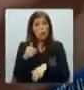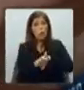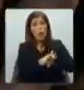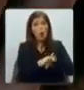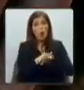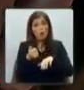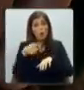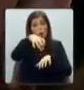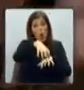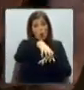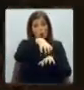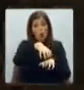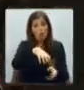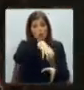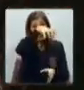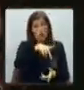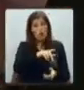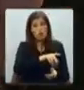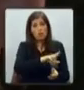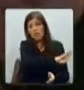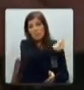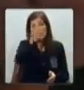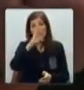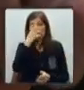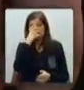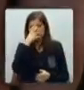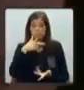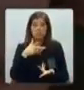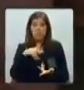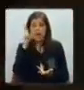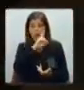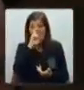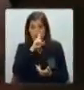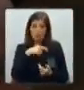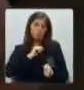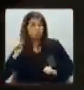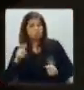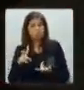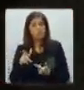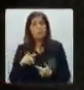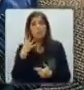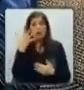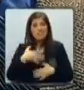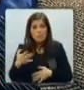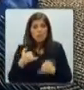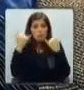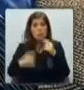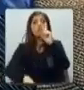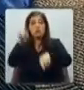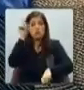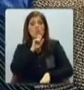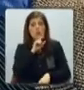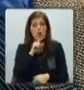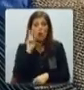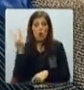os prisioneiros seguiam diretamente para as câmaras de gás. 4 semanas depois de chegar ao campo, conseguiu fugir. I saw between